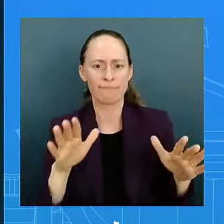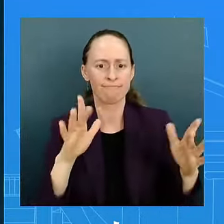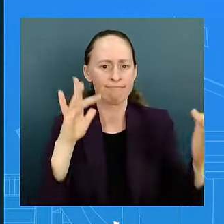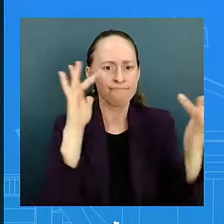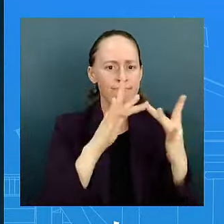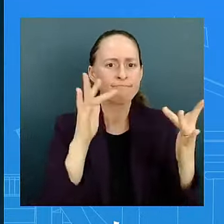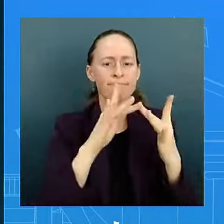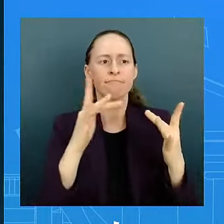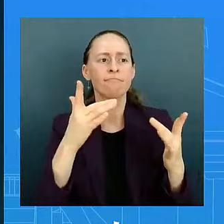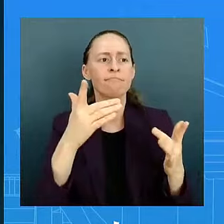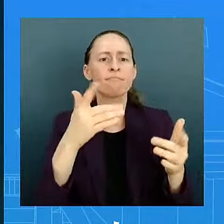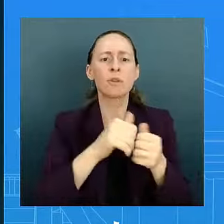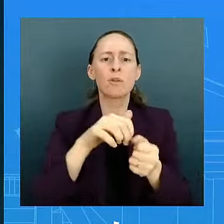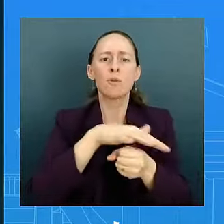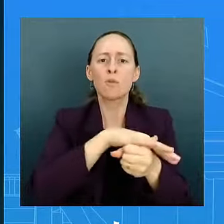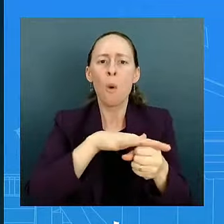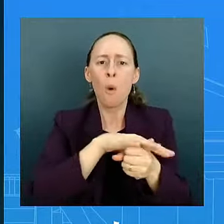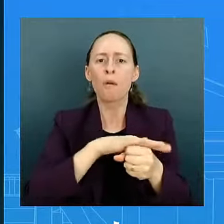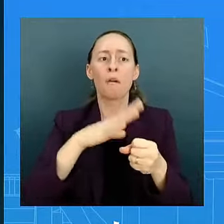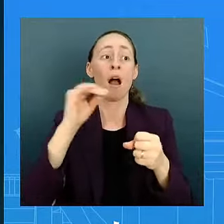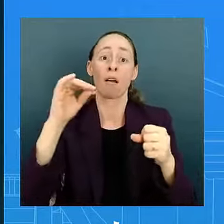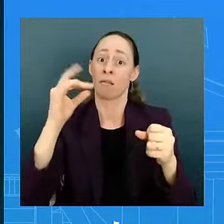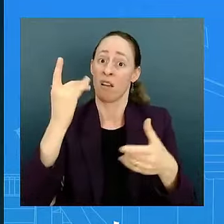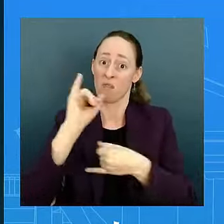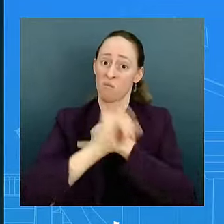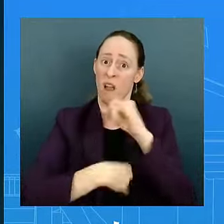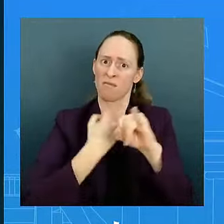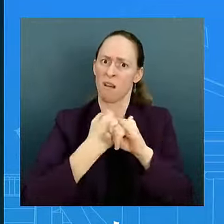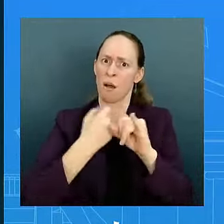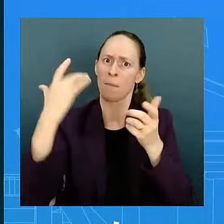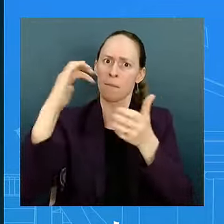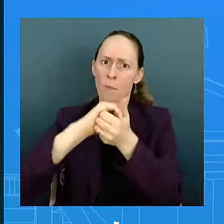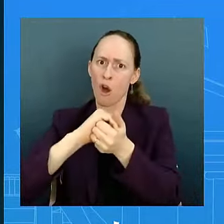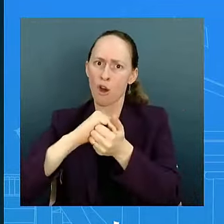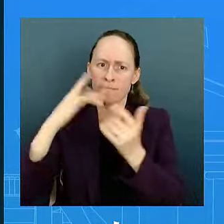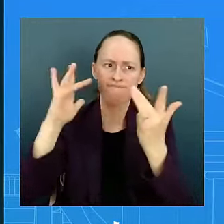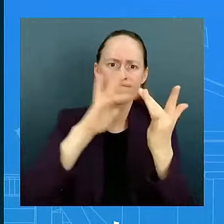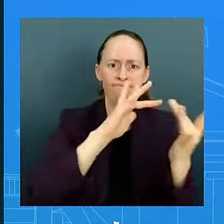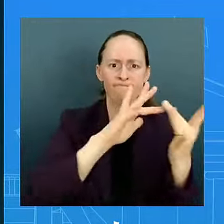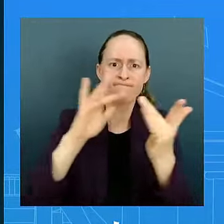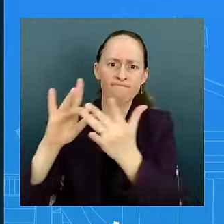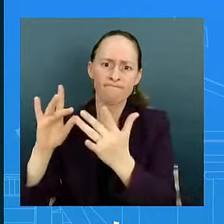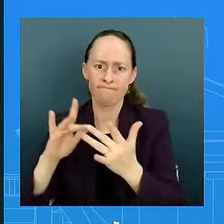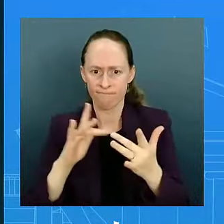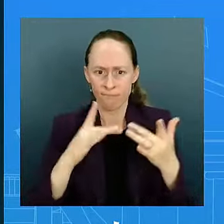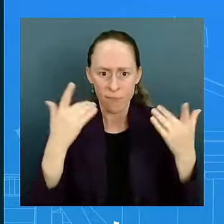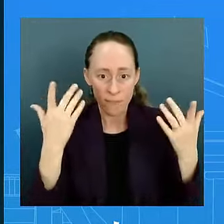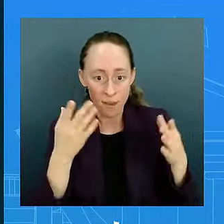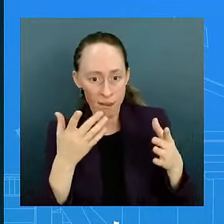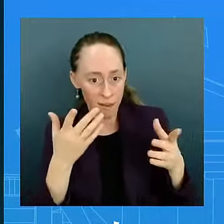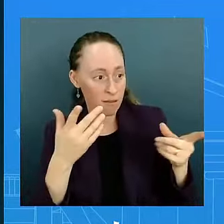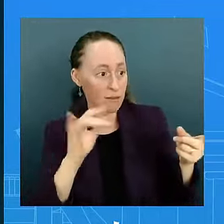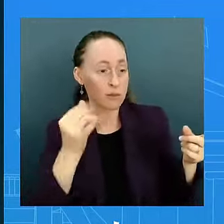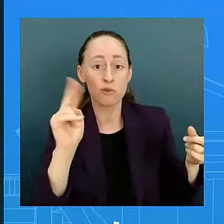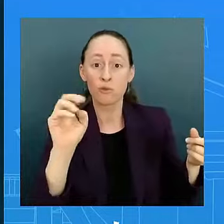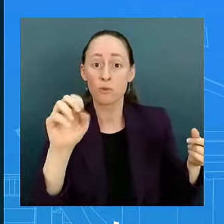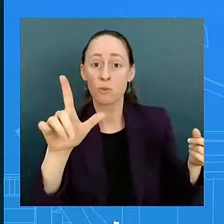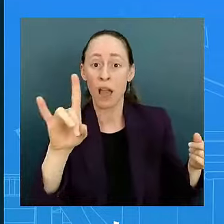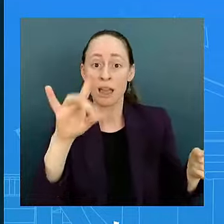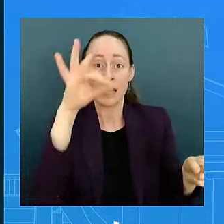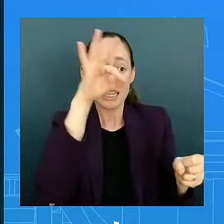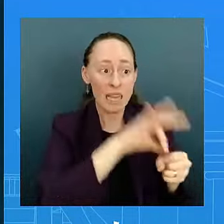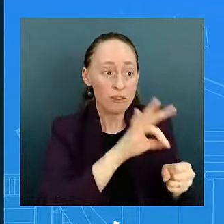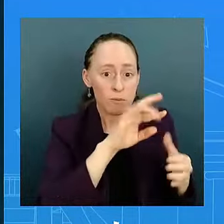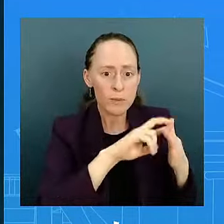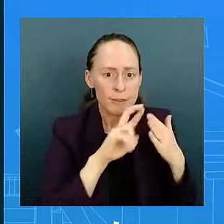following Venezuela's presidential election on June 28th and rapid declaration of the National Electoral Council that